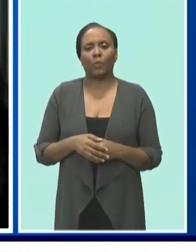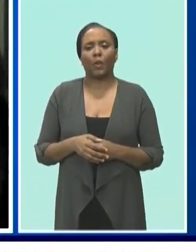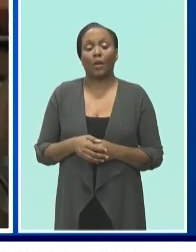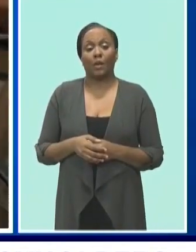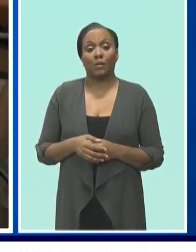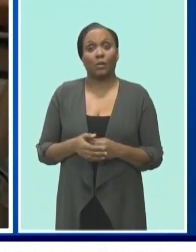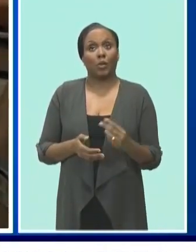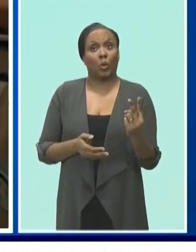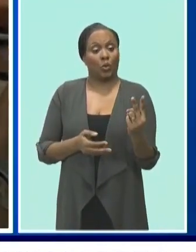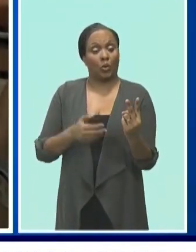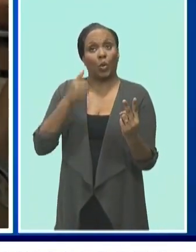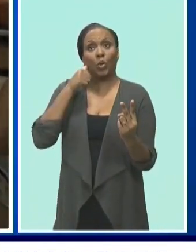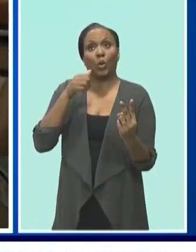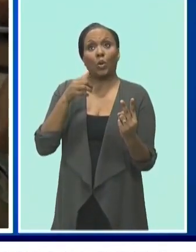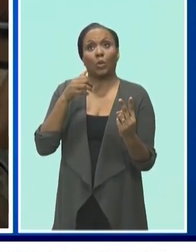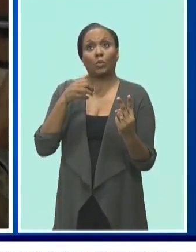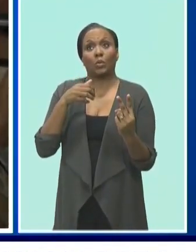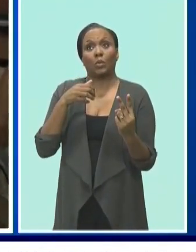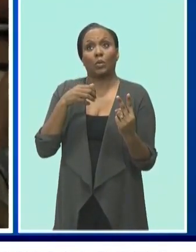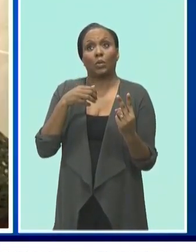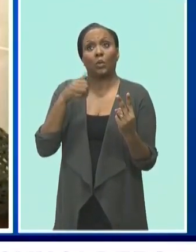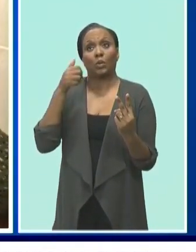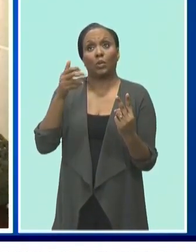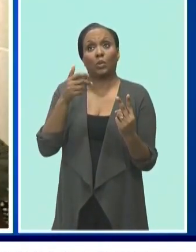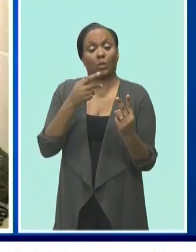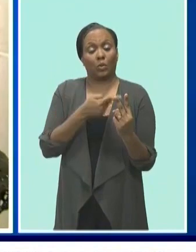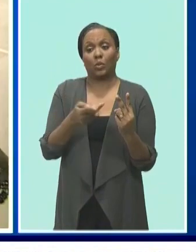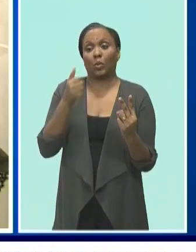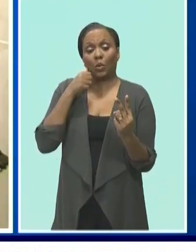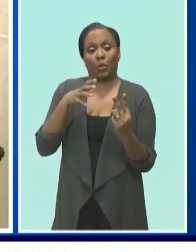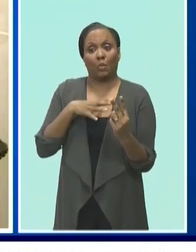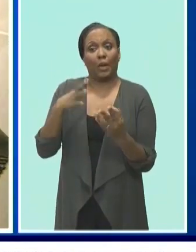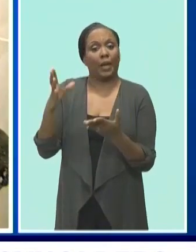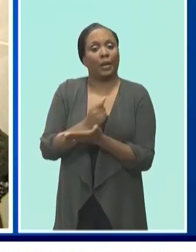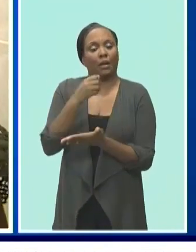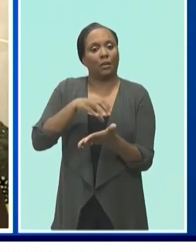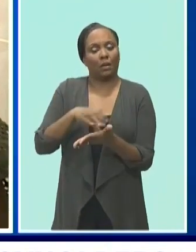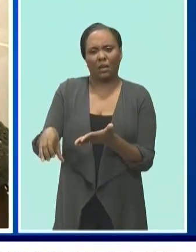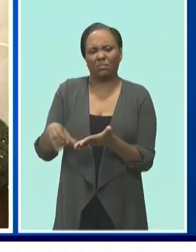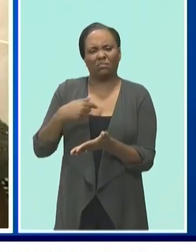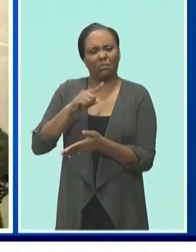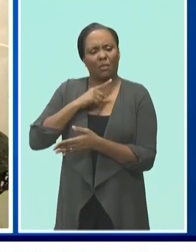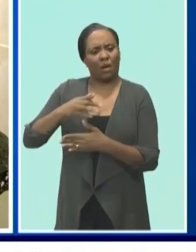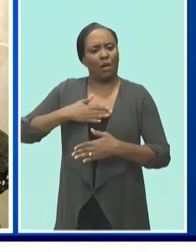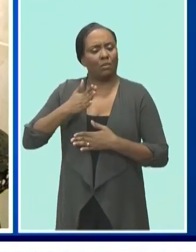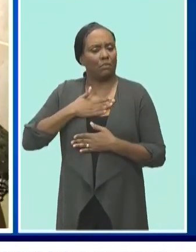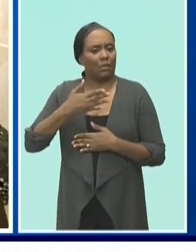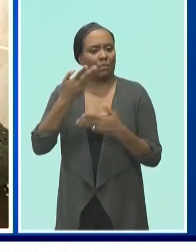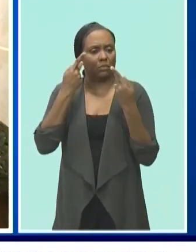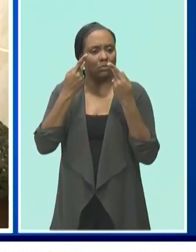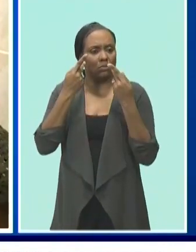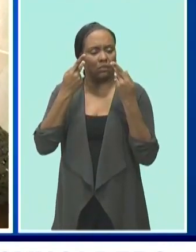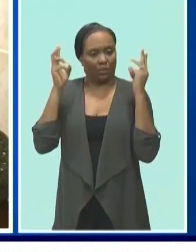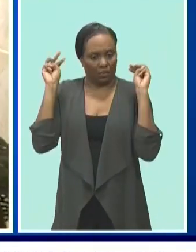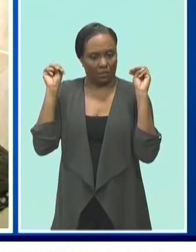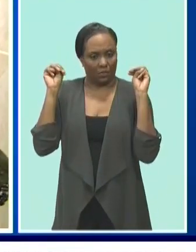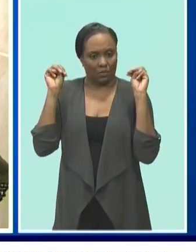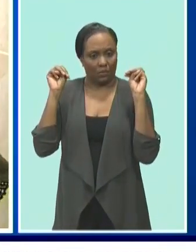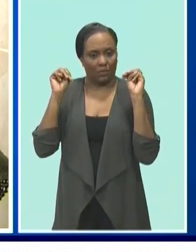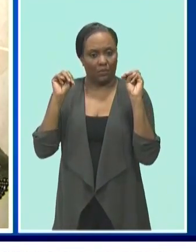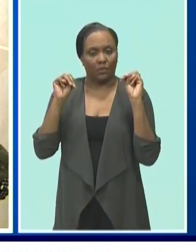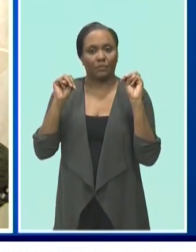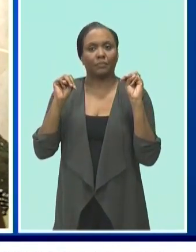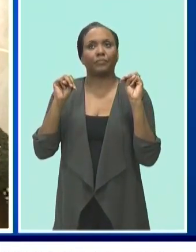Pauline Rudder were among those who got checks. I am very happy that my Prime Minister have come